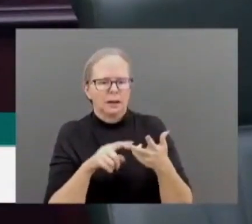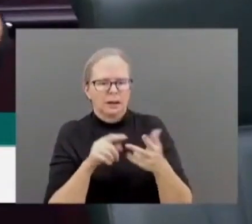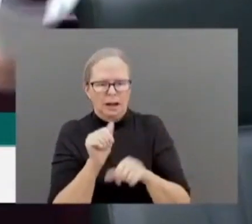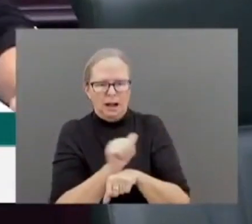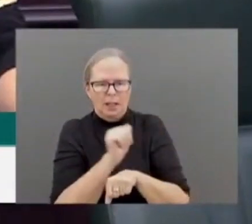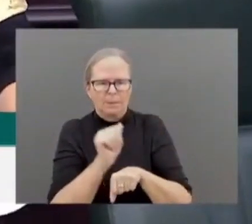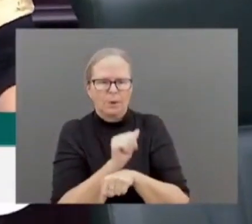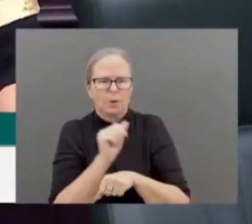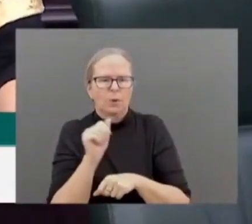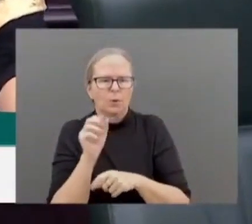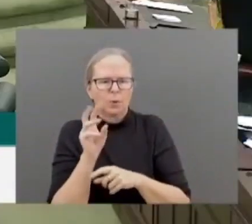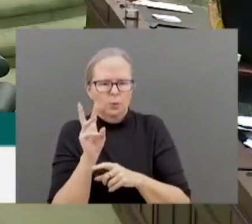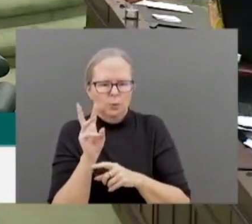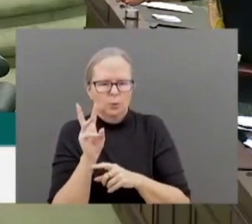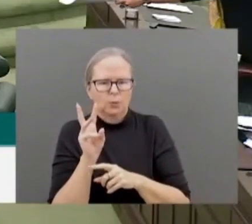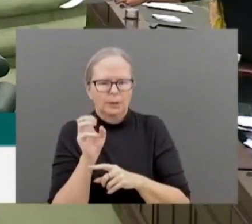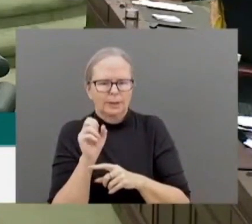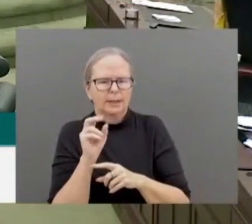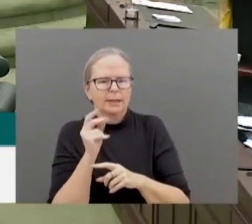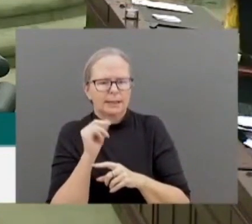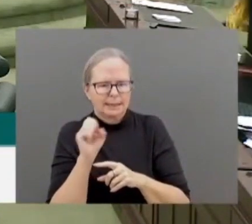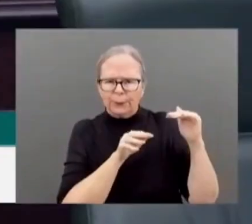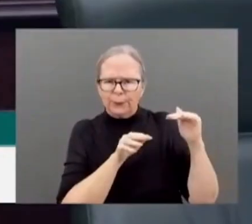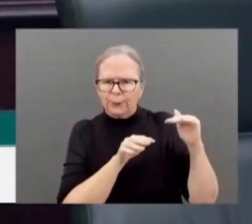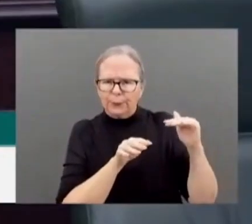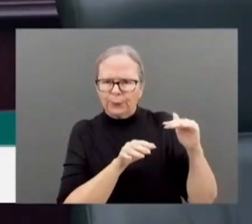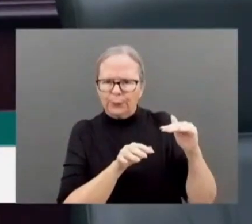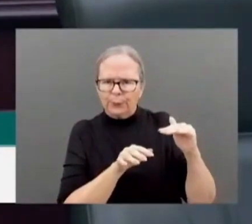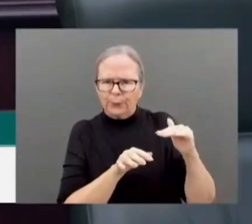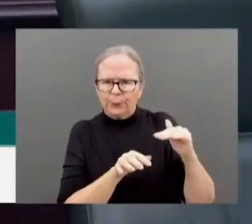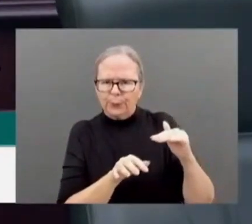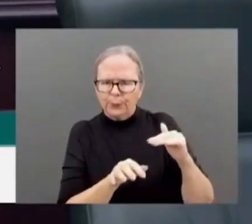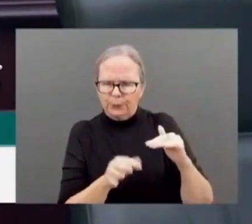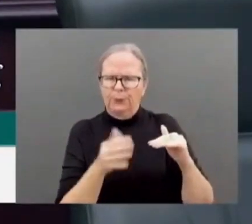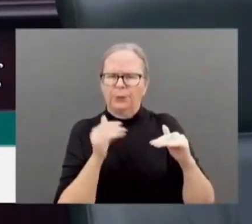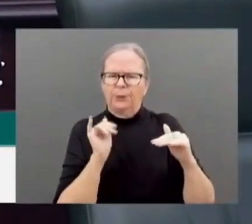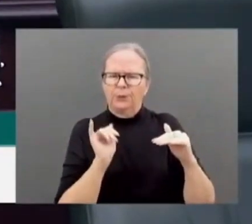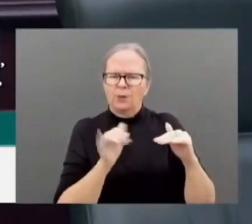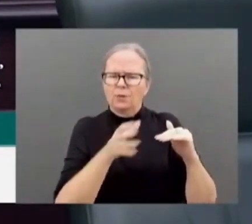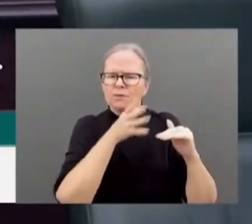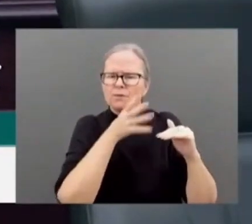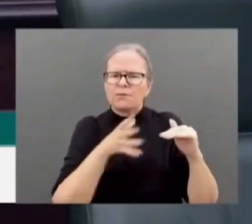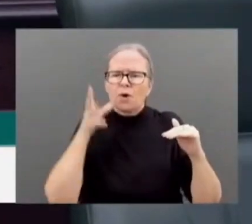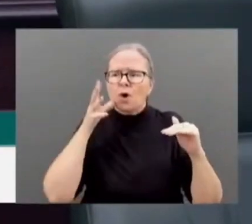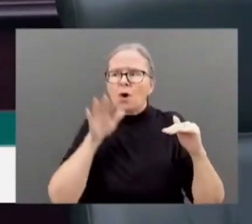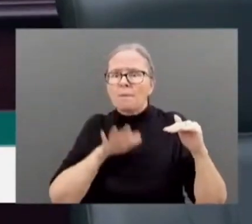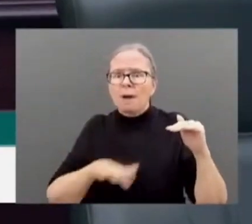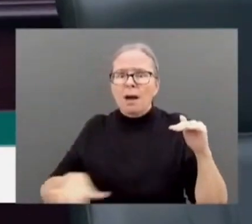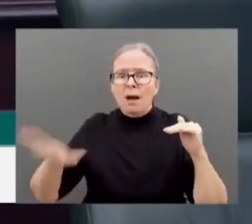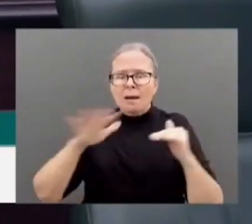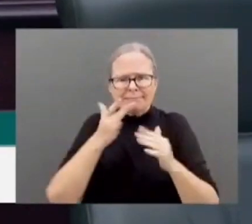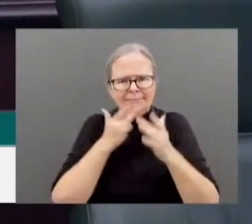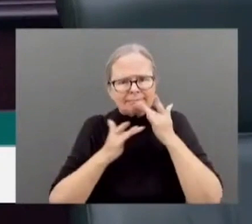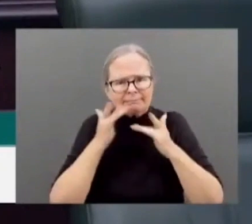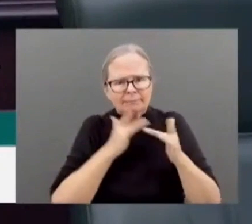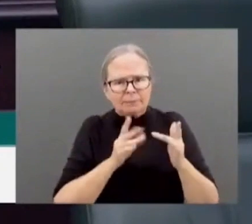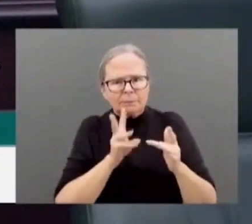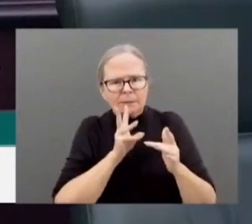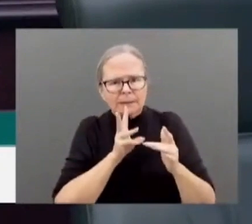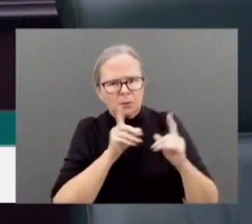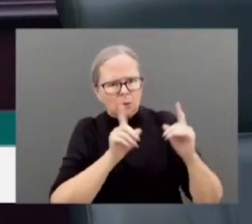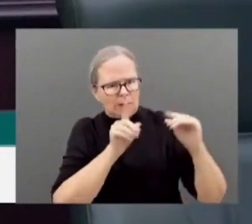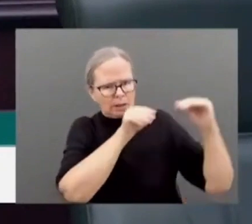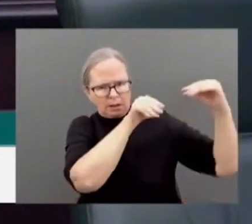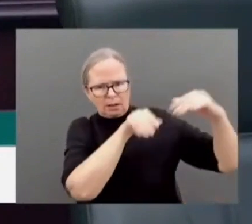mine. Thank you. On the Eastern Slopes. There are no other sources of water for southern Alberta. How we